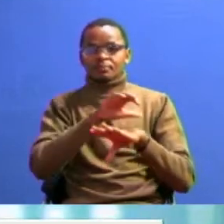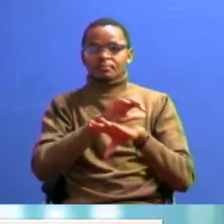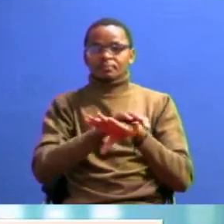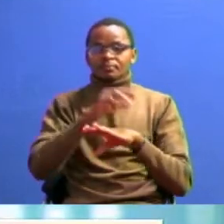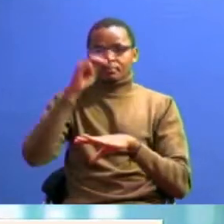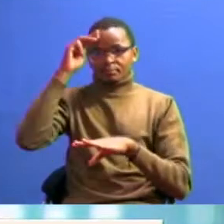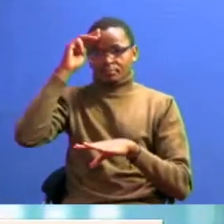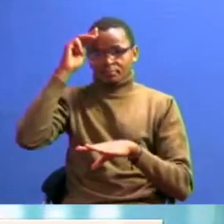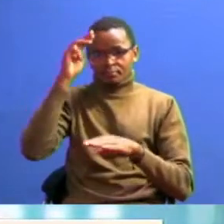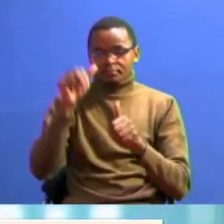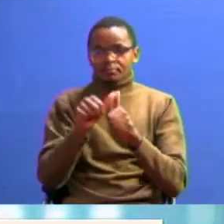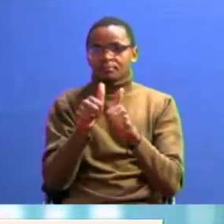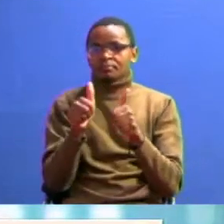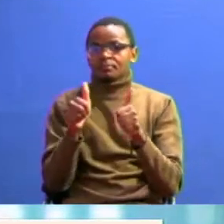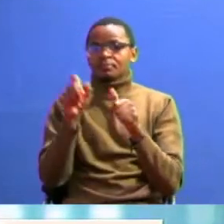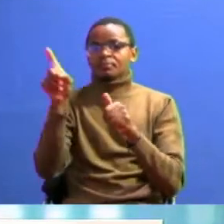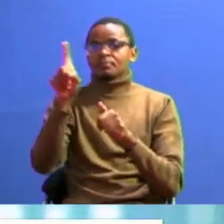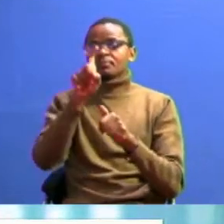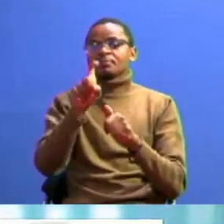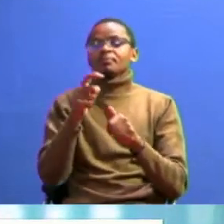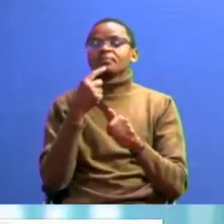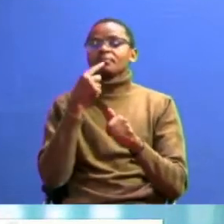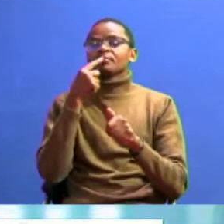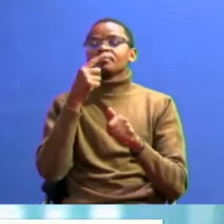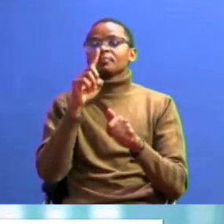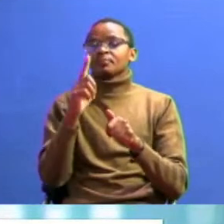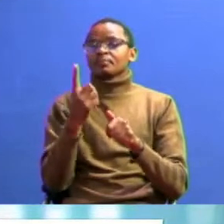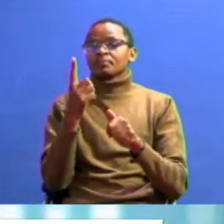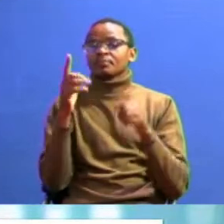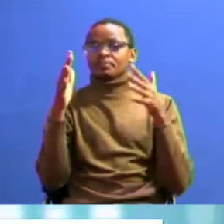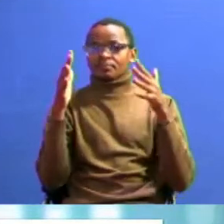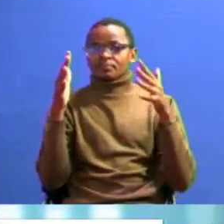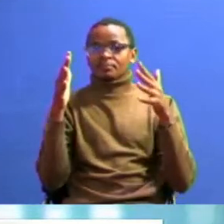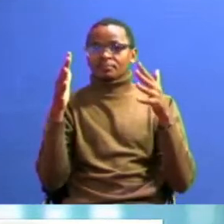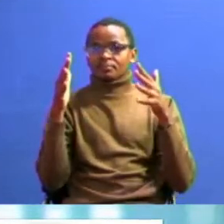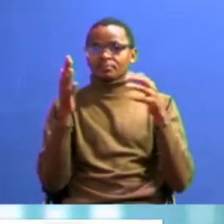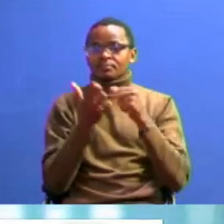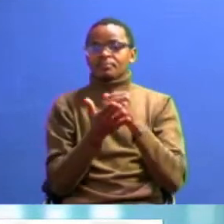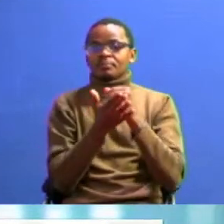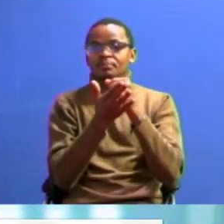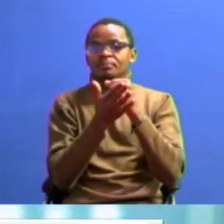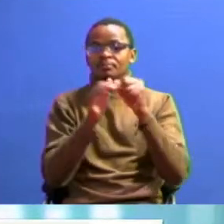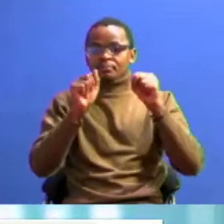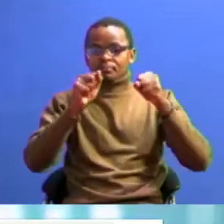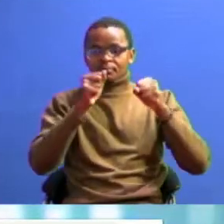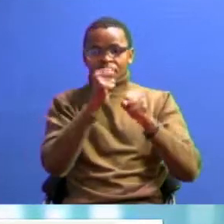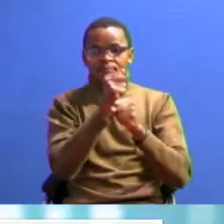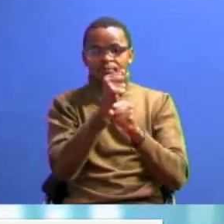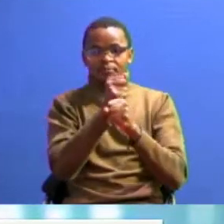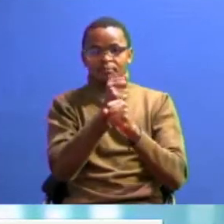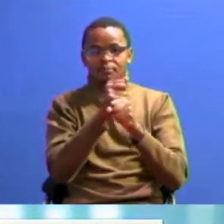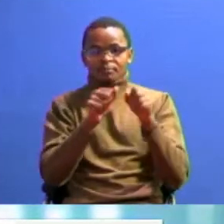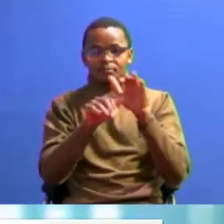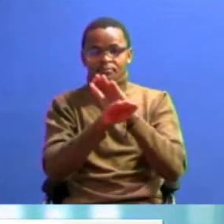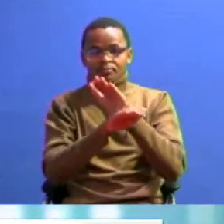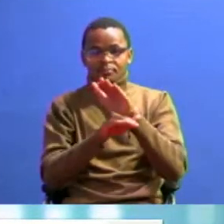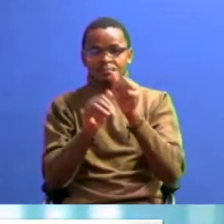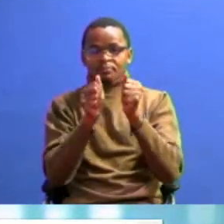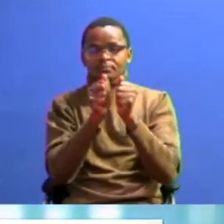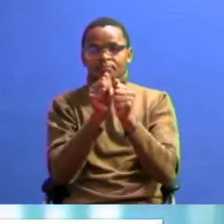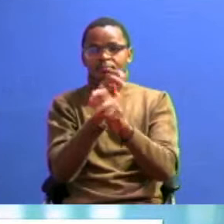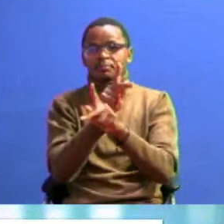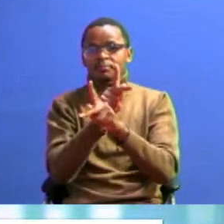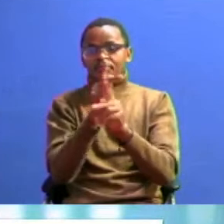mentally unwell. And therefore, we say one of the biggest interventions that we can make, evidence-based, is coming up with